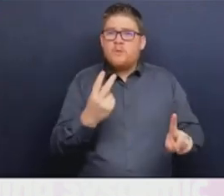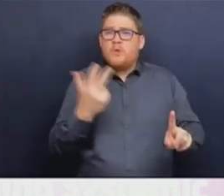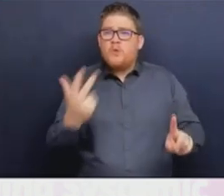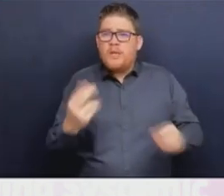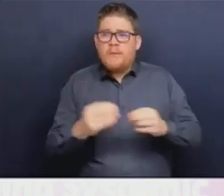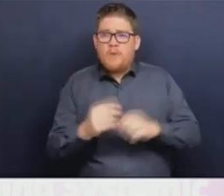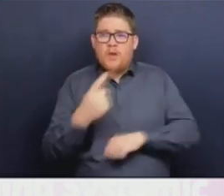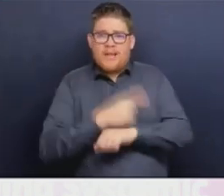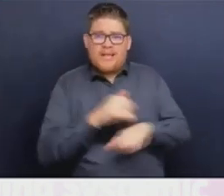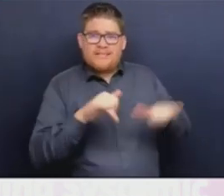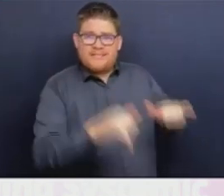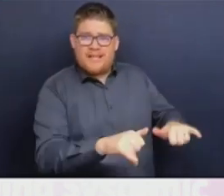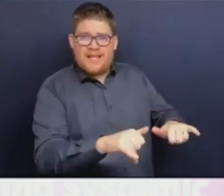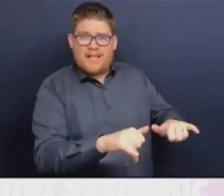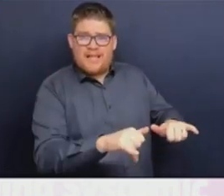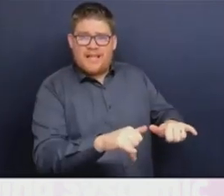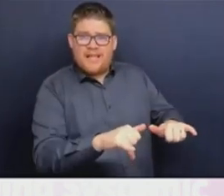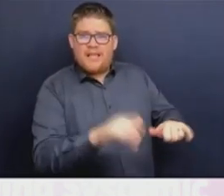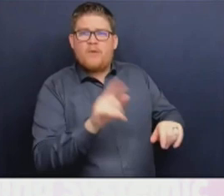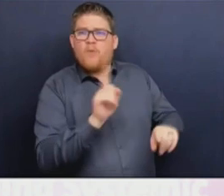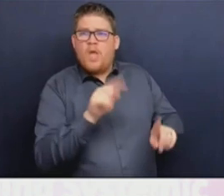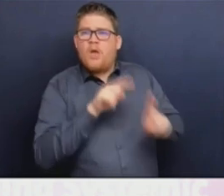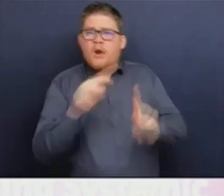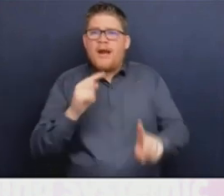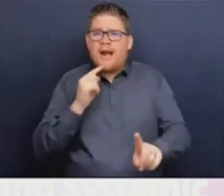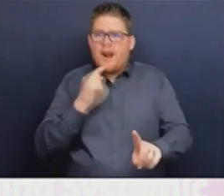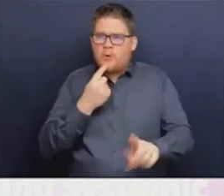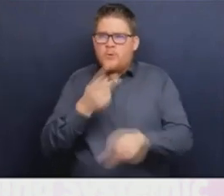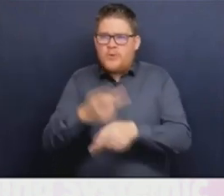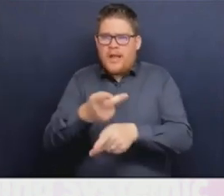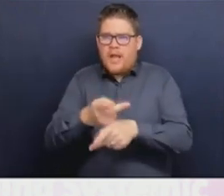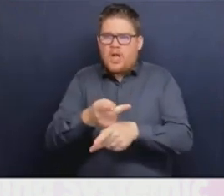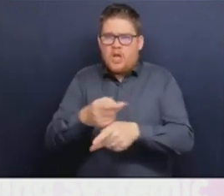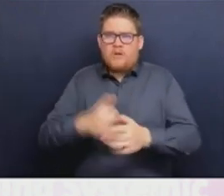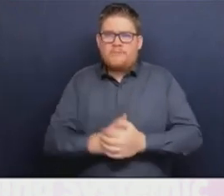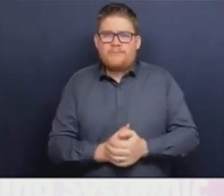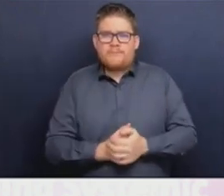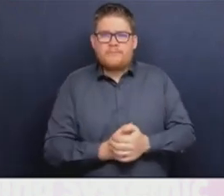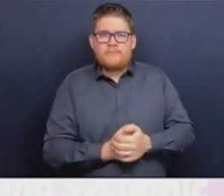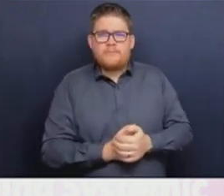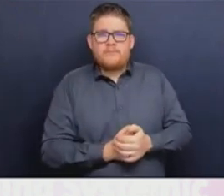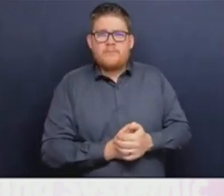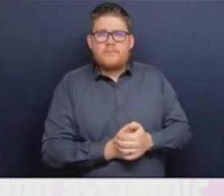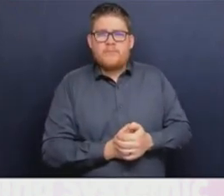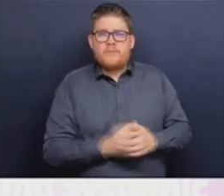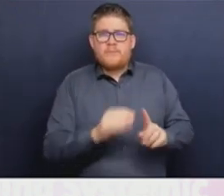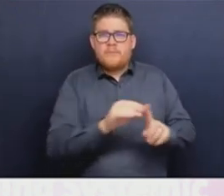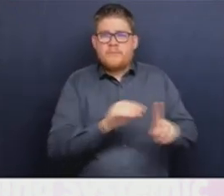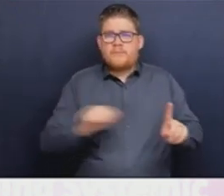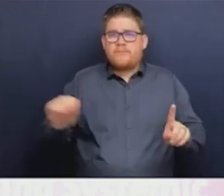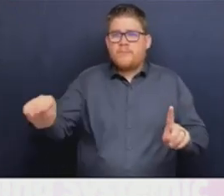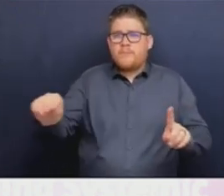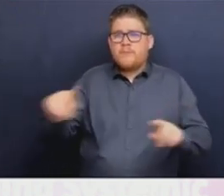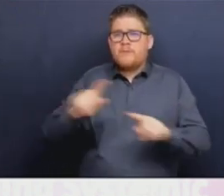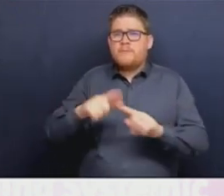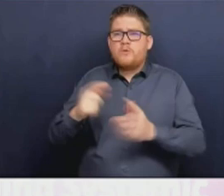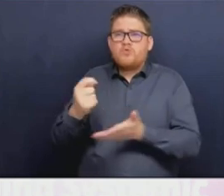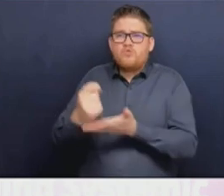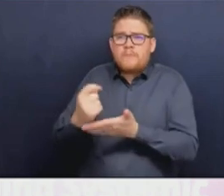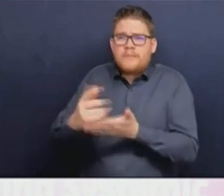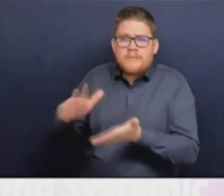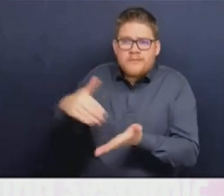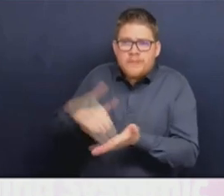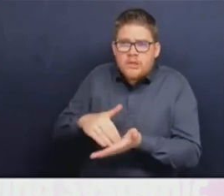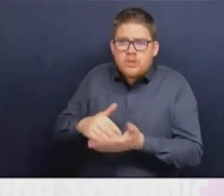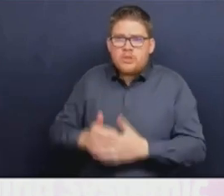into some other treatment regime, I thought that was a good first step. And I heard that from many parents. When we